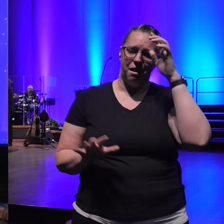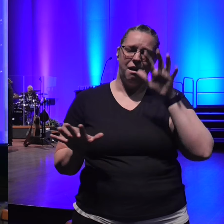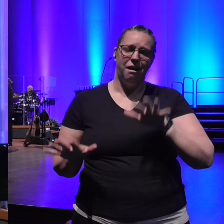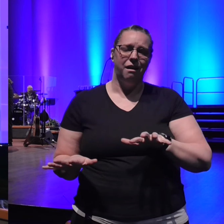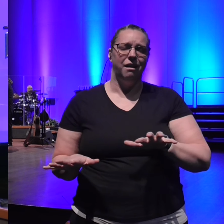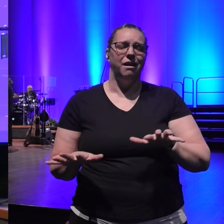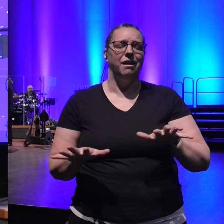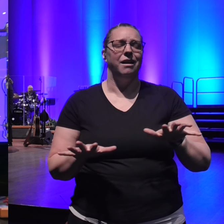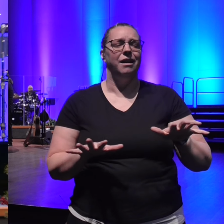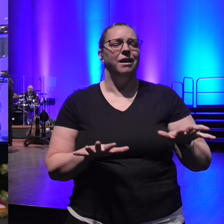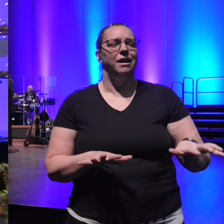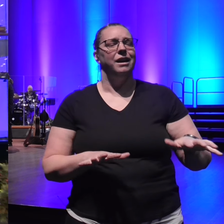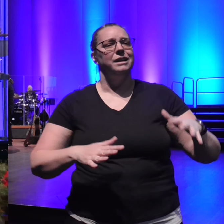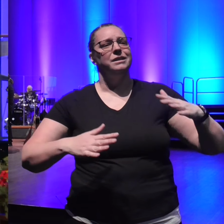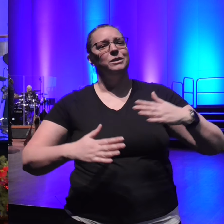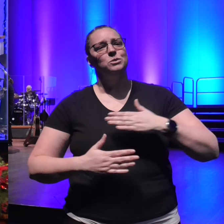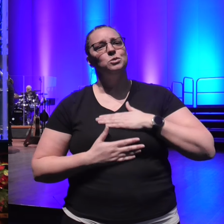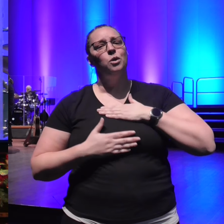is joy.